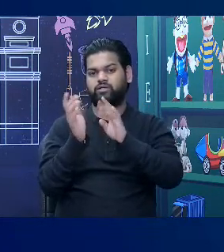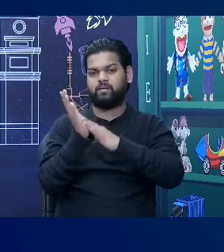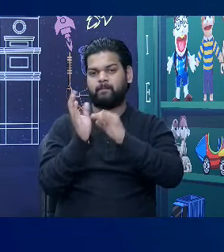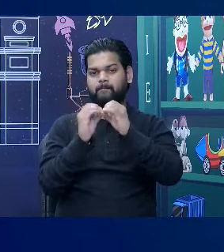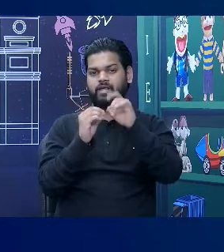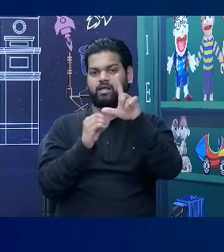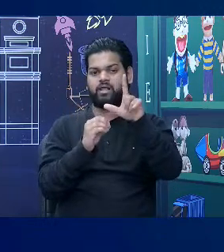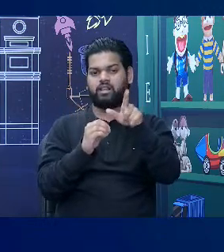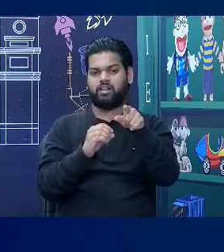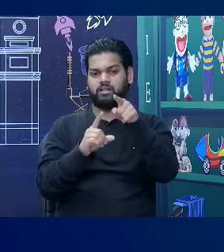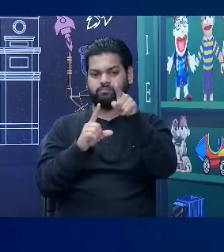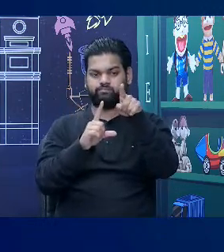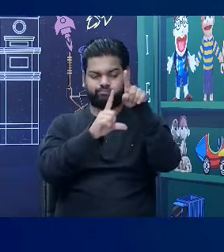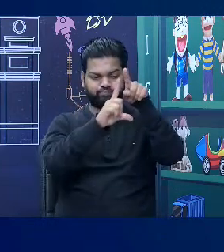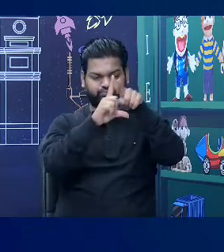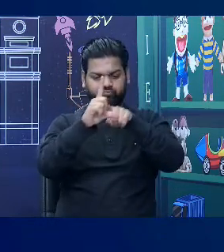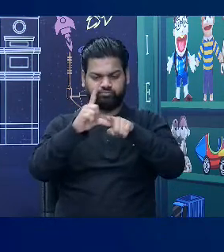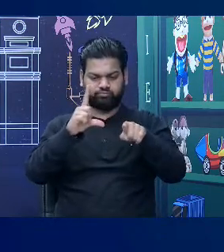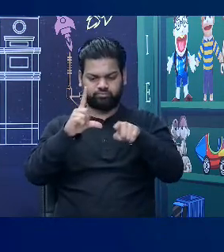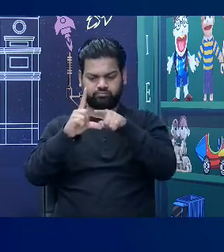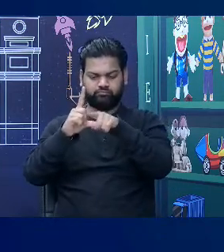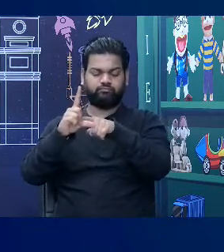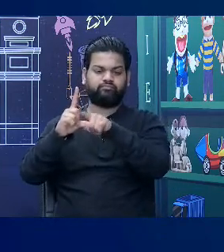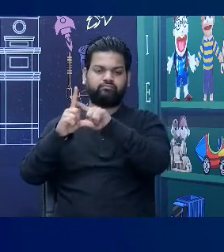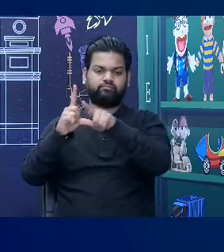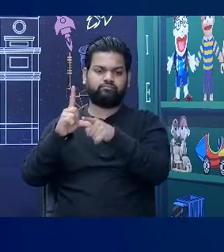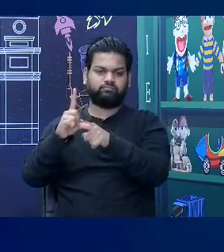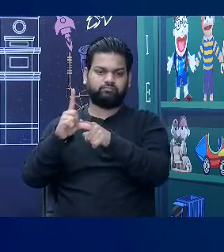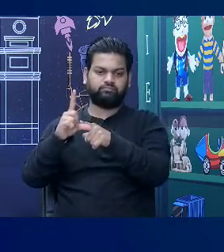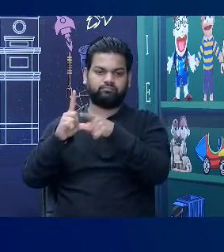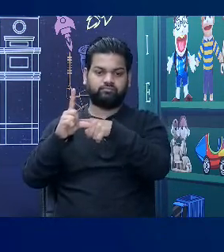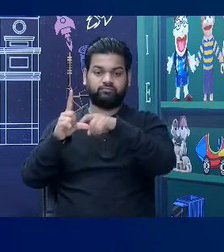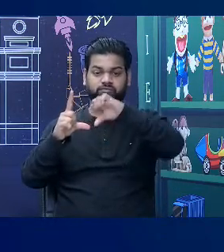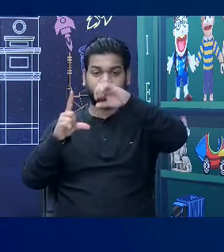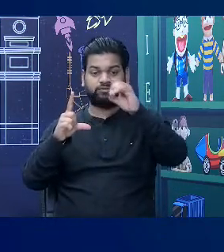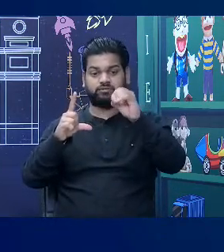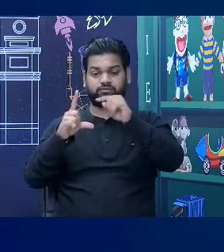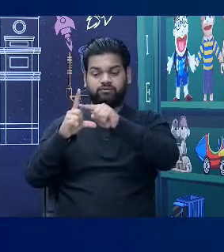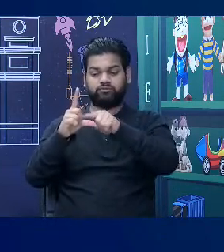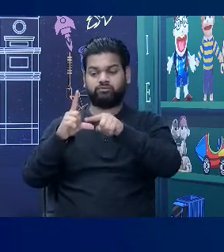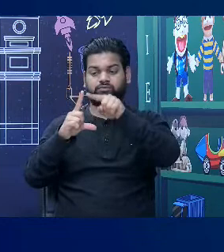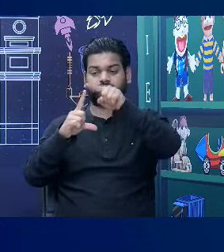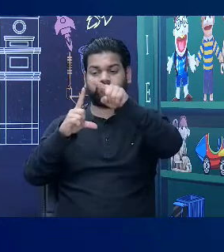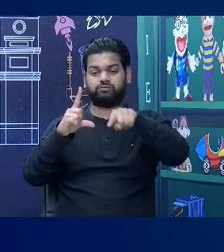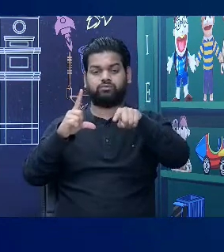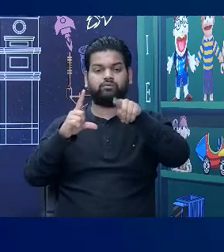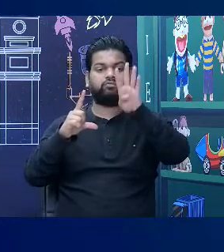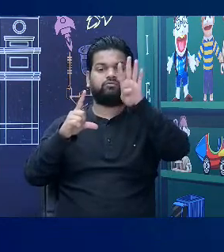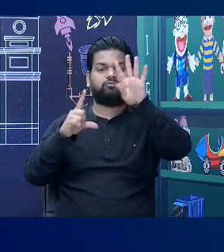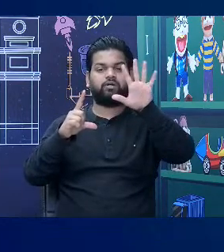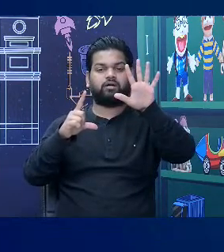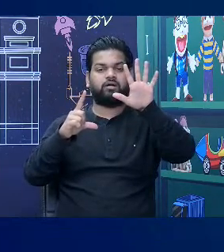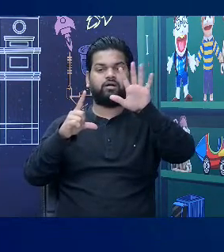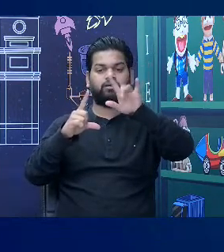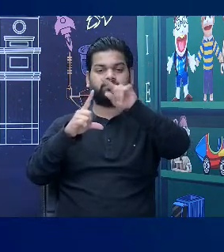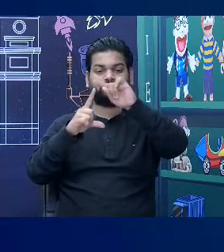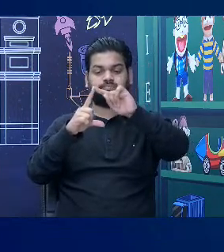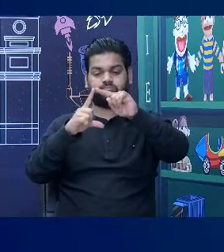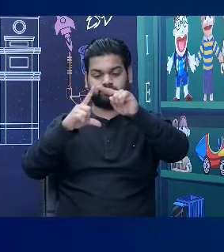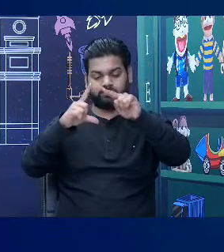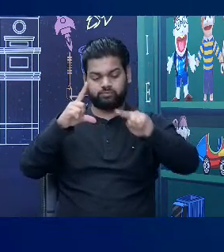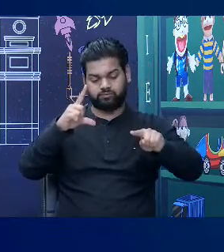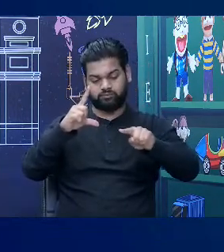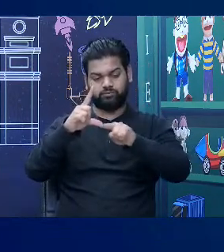perpendicular, and the longest side is hypotenuse. Okay, so what is sin theta, children? It is